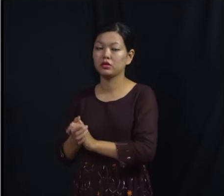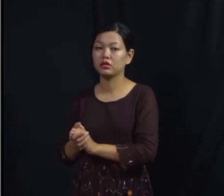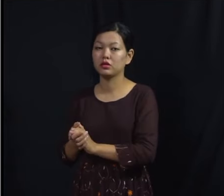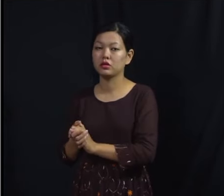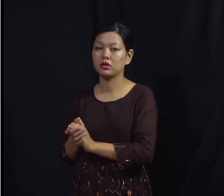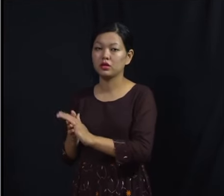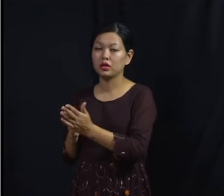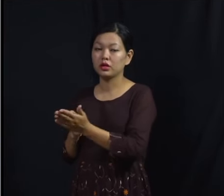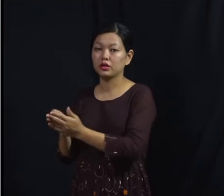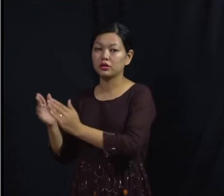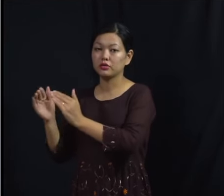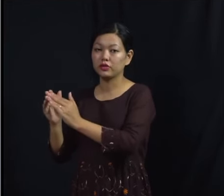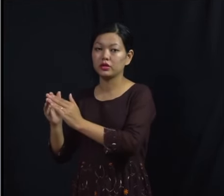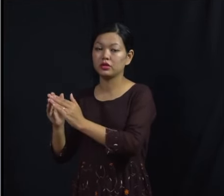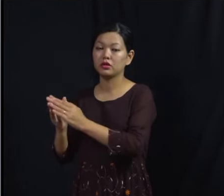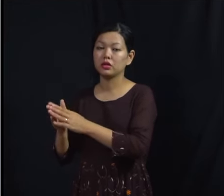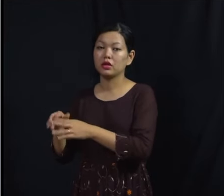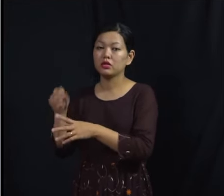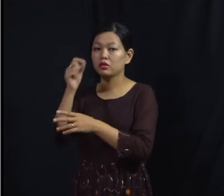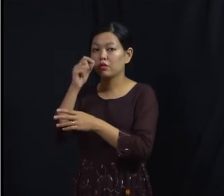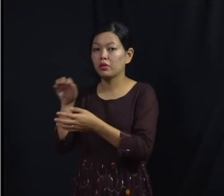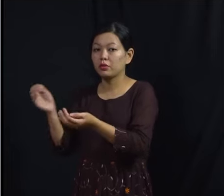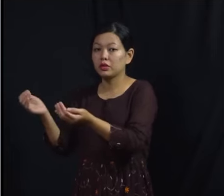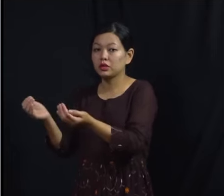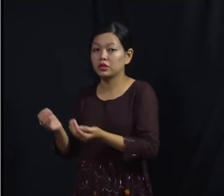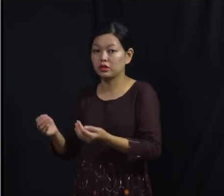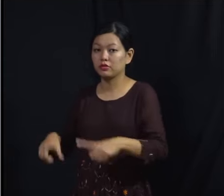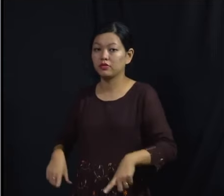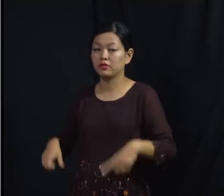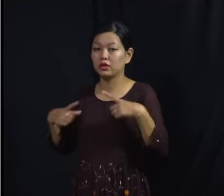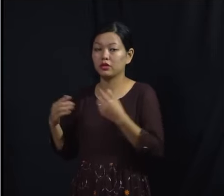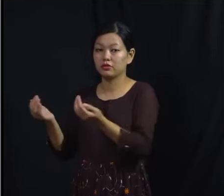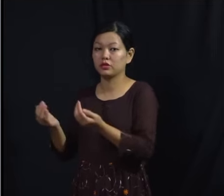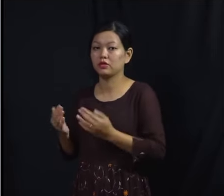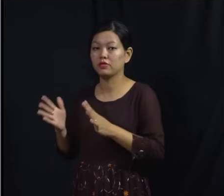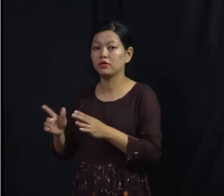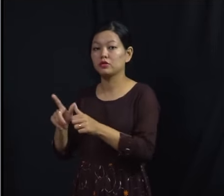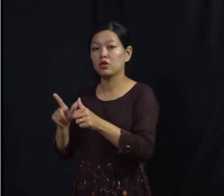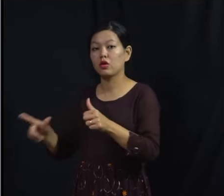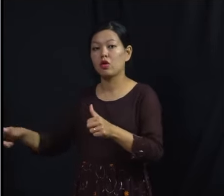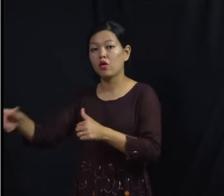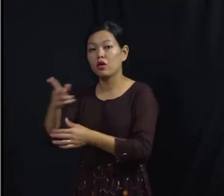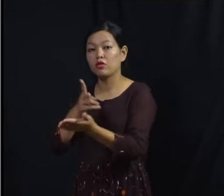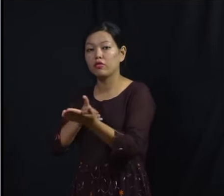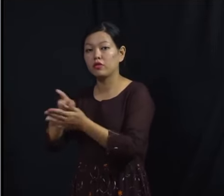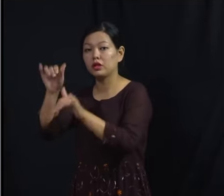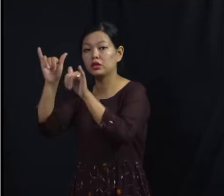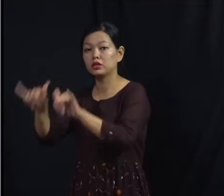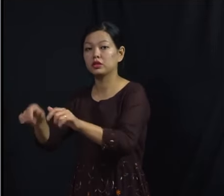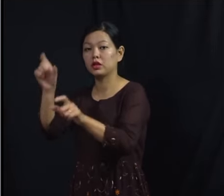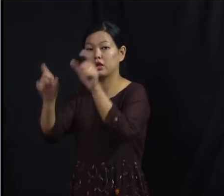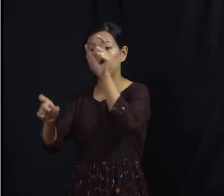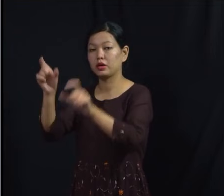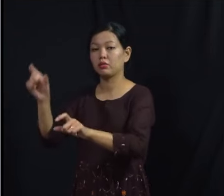know, everyone said, sunshine girl. So she is indeed the sunshine girl. And her shine is